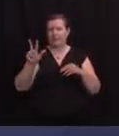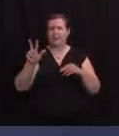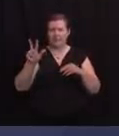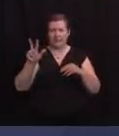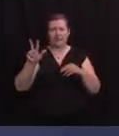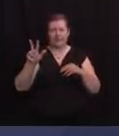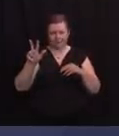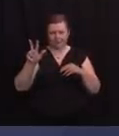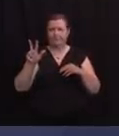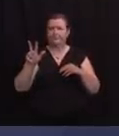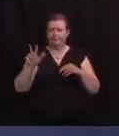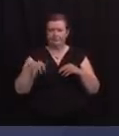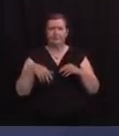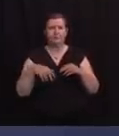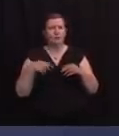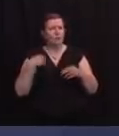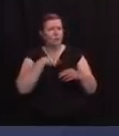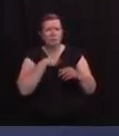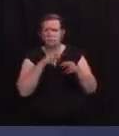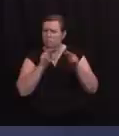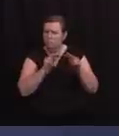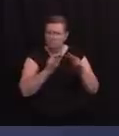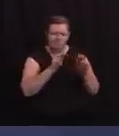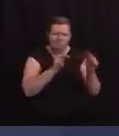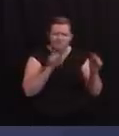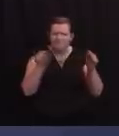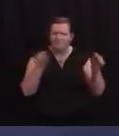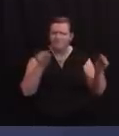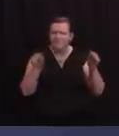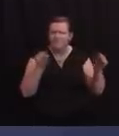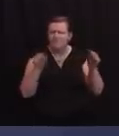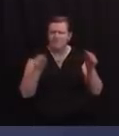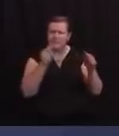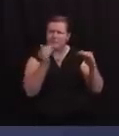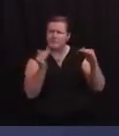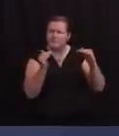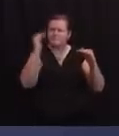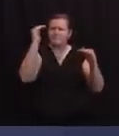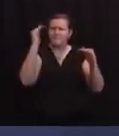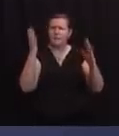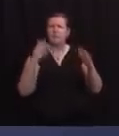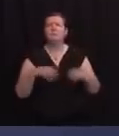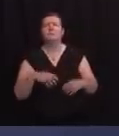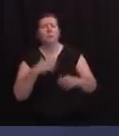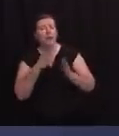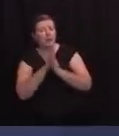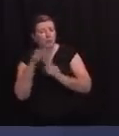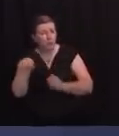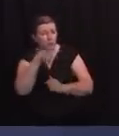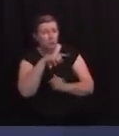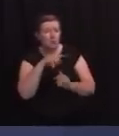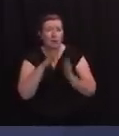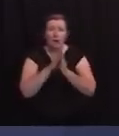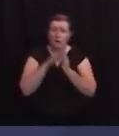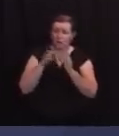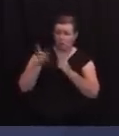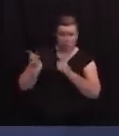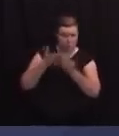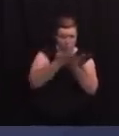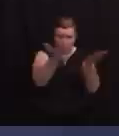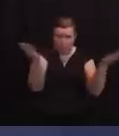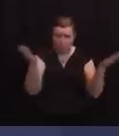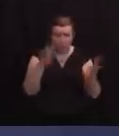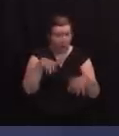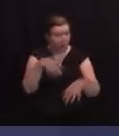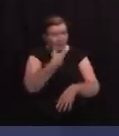So we will continue to monitor this. And as the governor has asked you, please, if you are not vaccinated, please